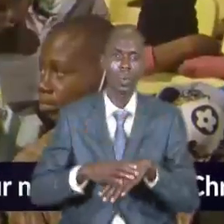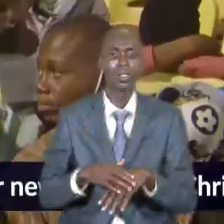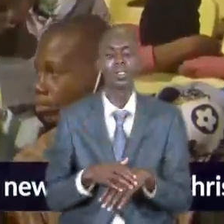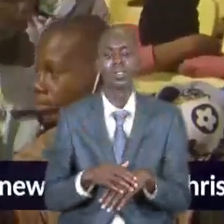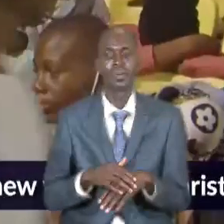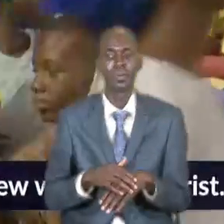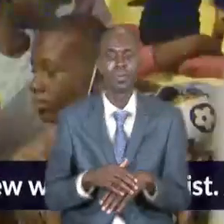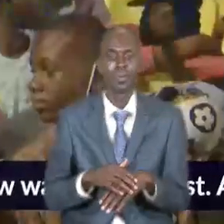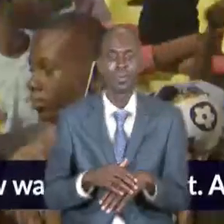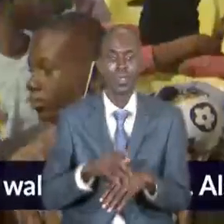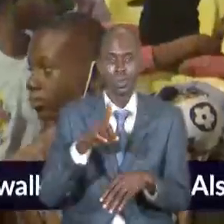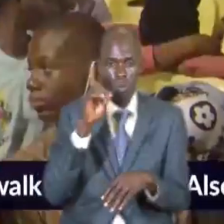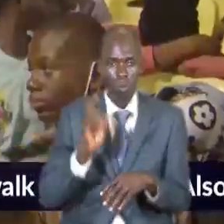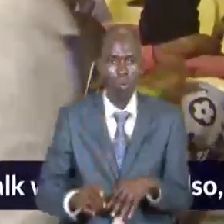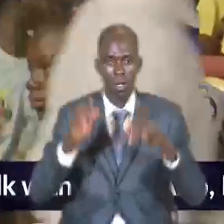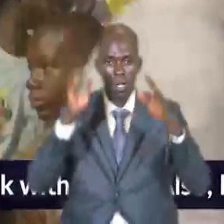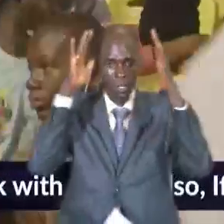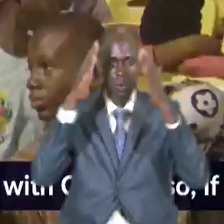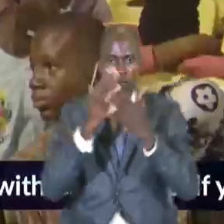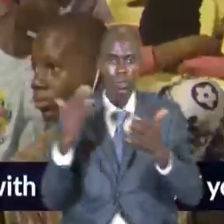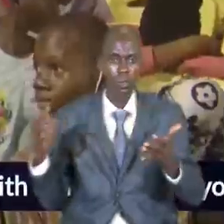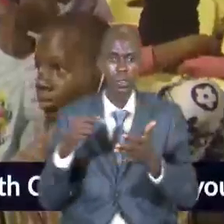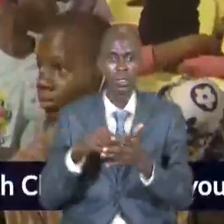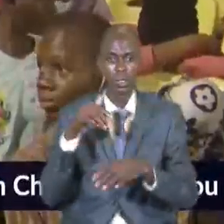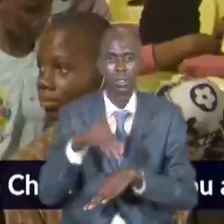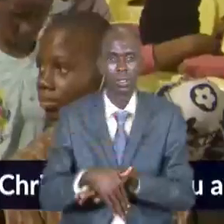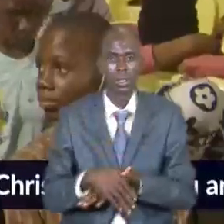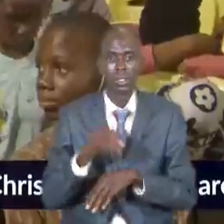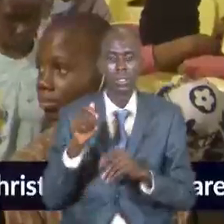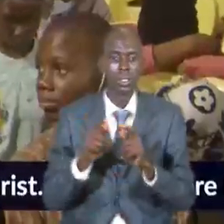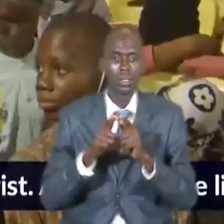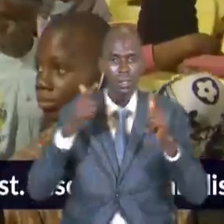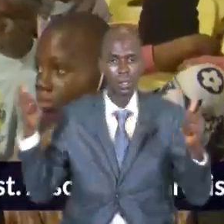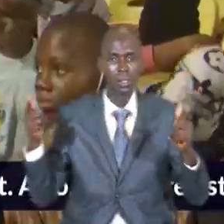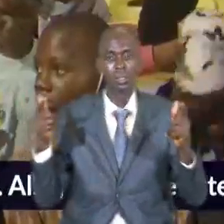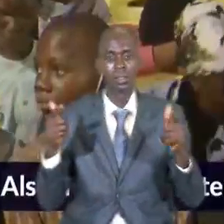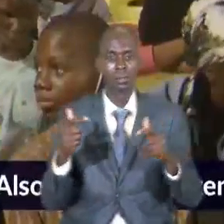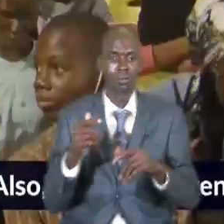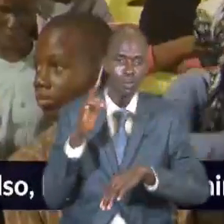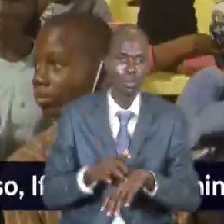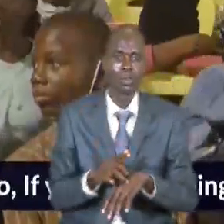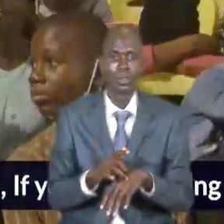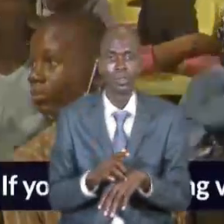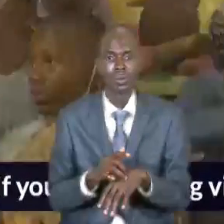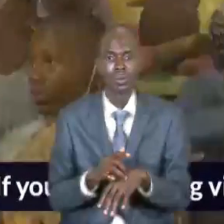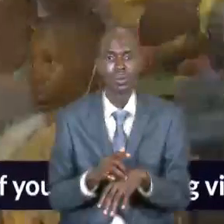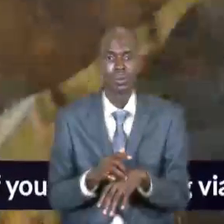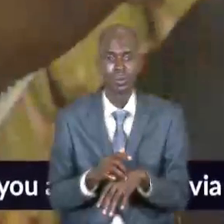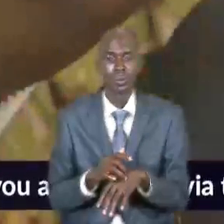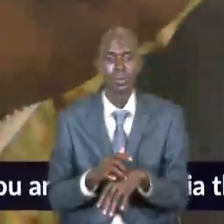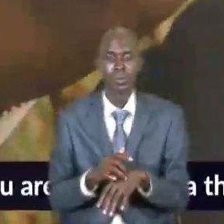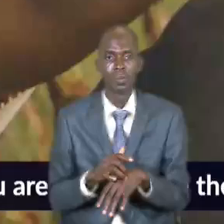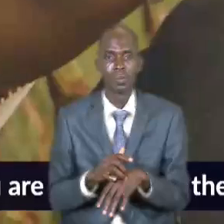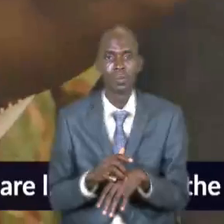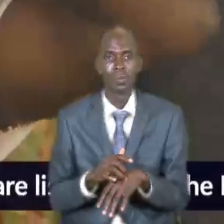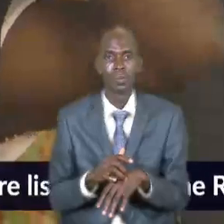tonight. A great interruption. Please give us your complete and clear and full